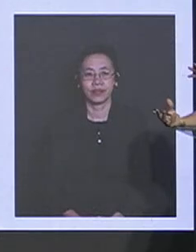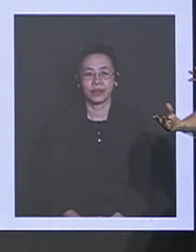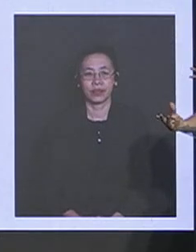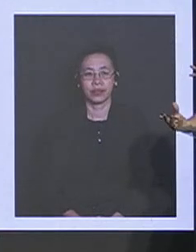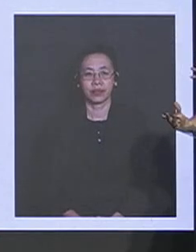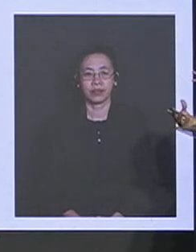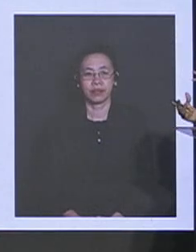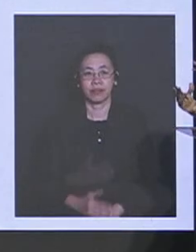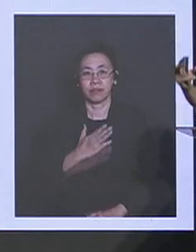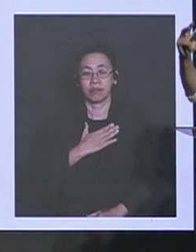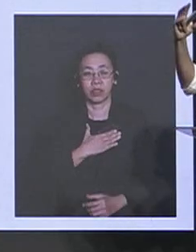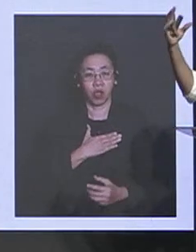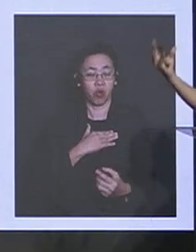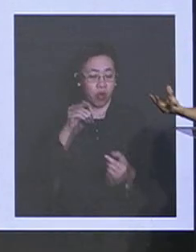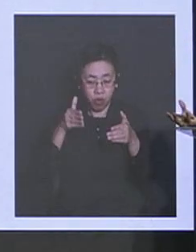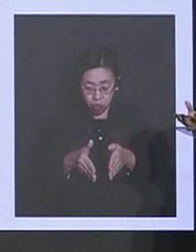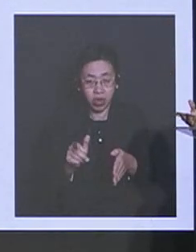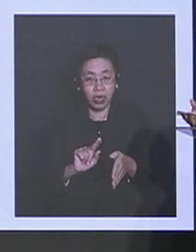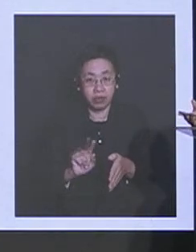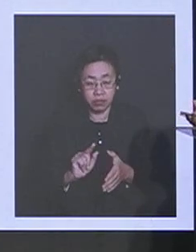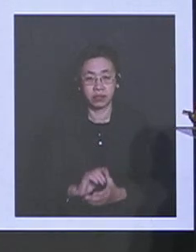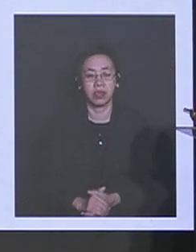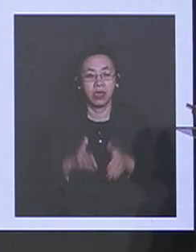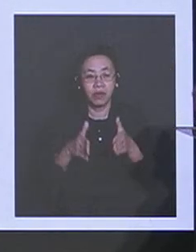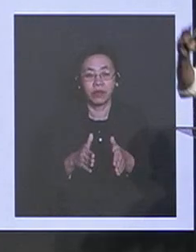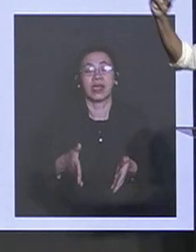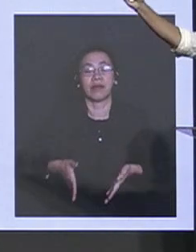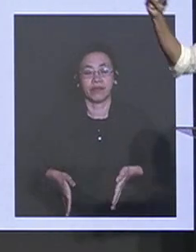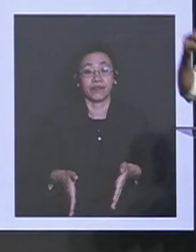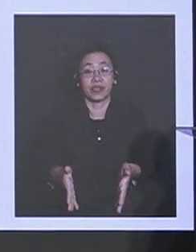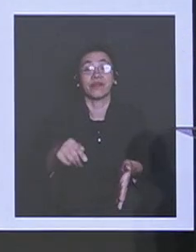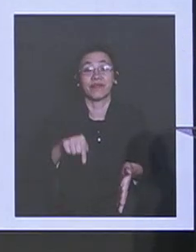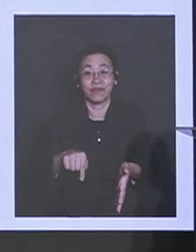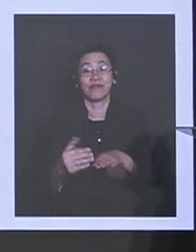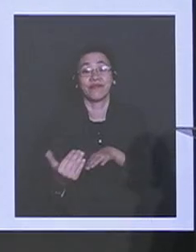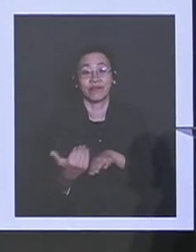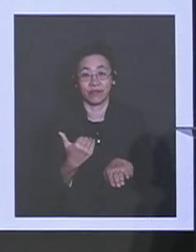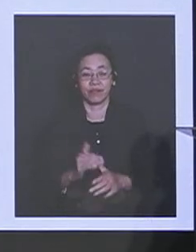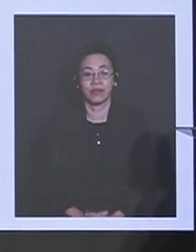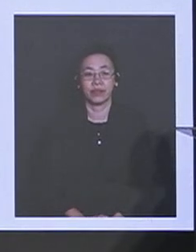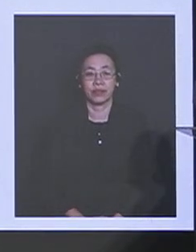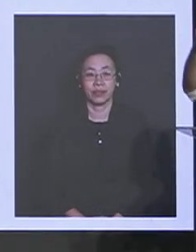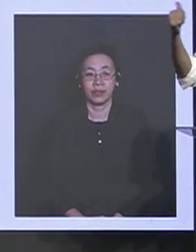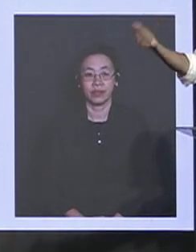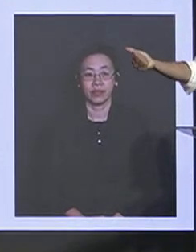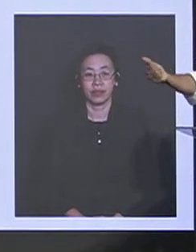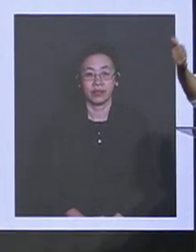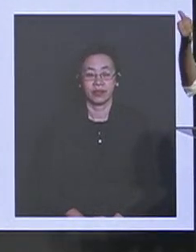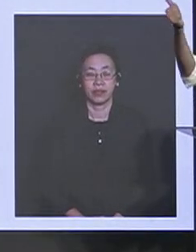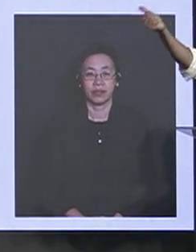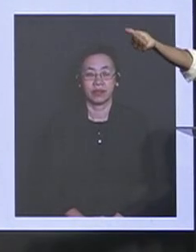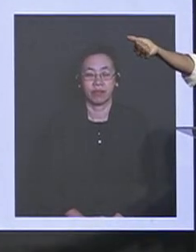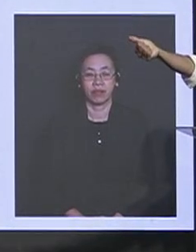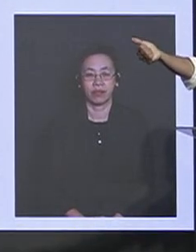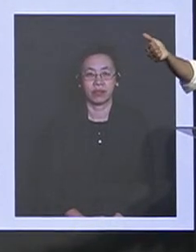the street and the experience at the street, and then other departments within city planning were thinking about FAR, the floor